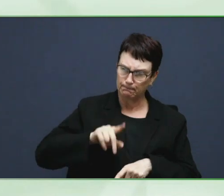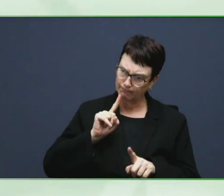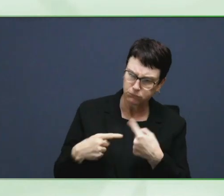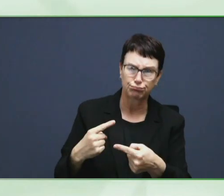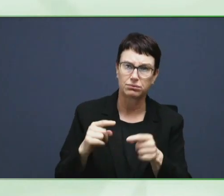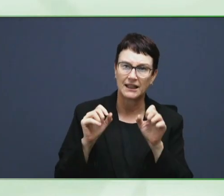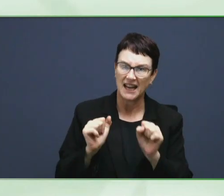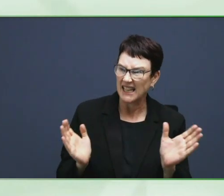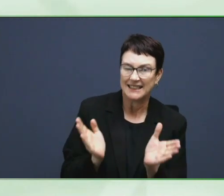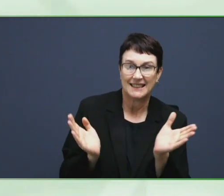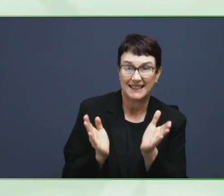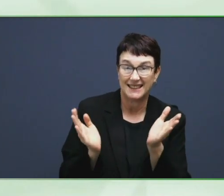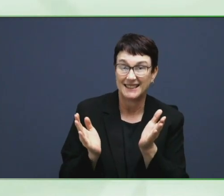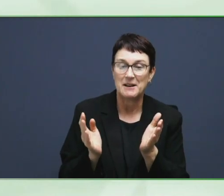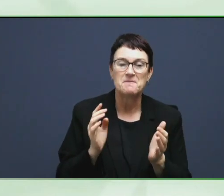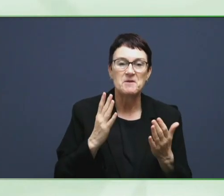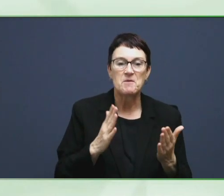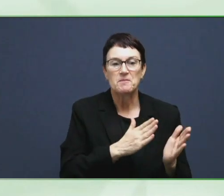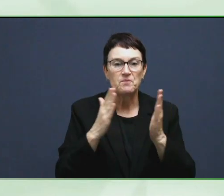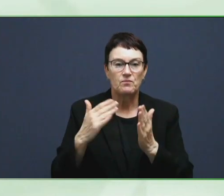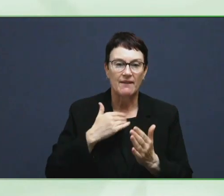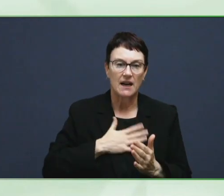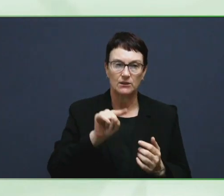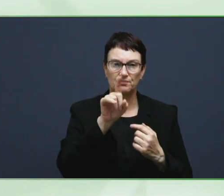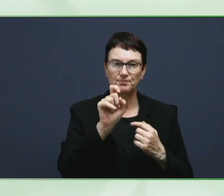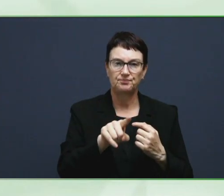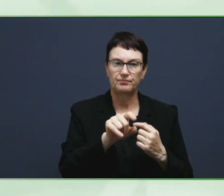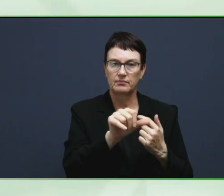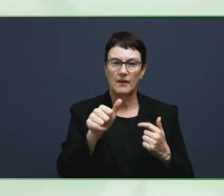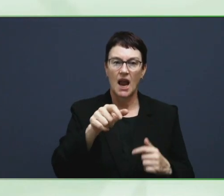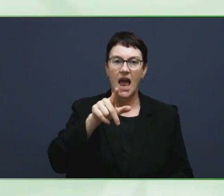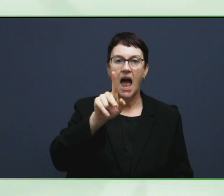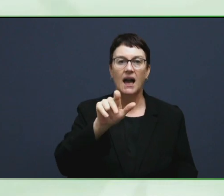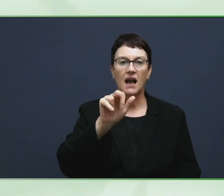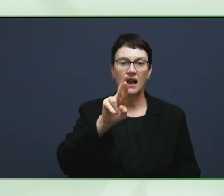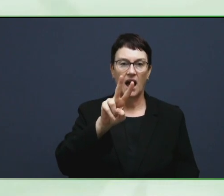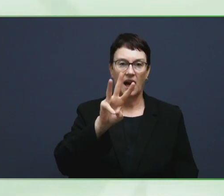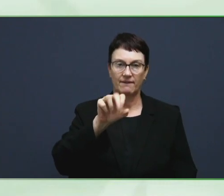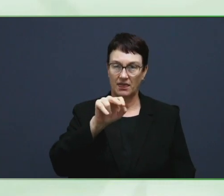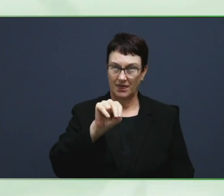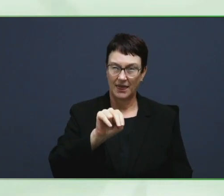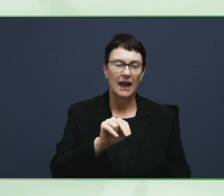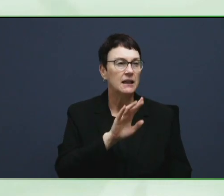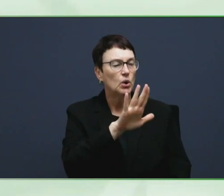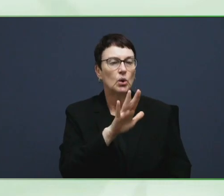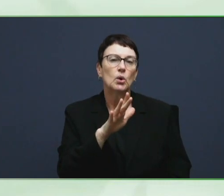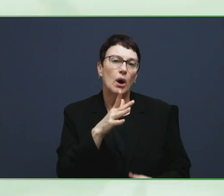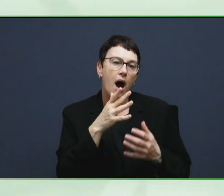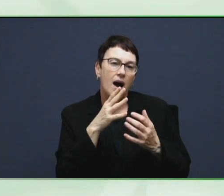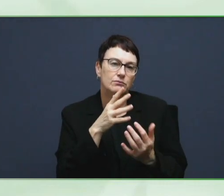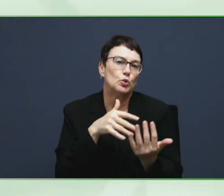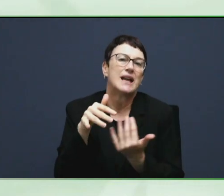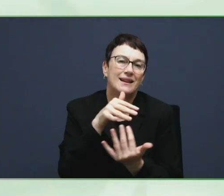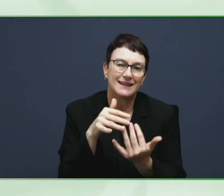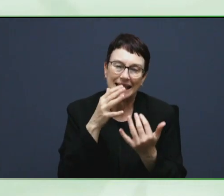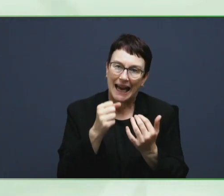lot of societal stigma and a lot of challenges that comes with the work that you do. Can you tell us about how